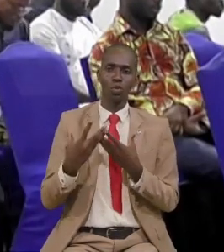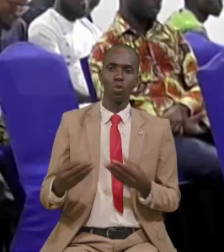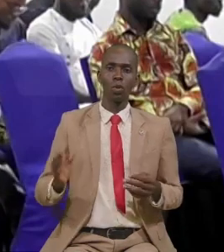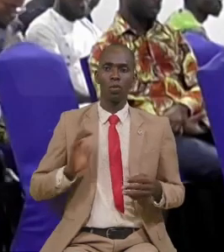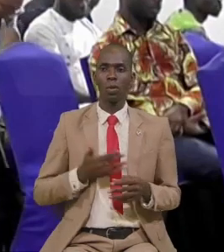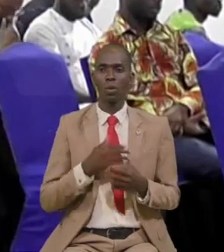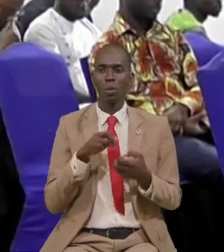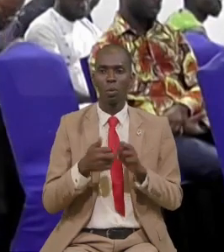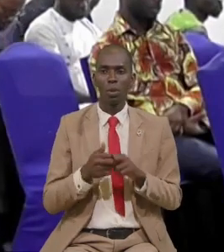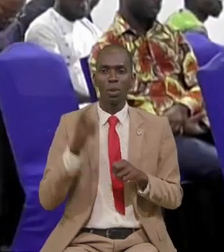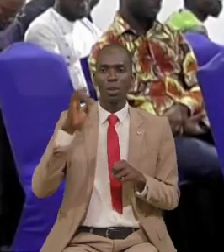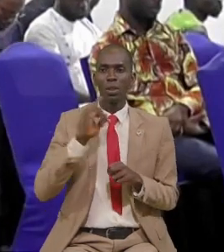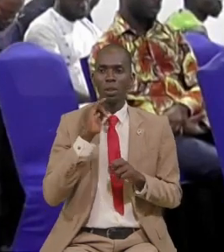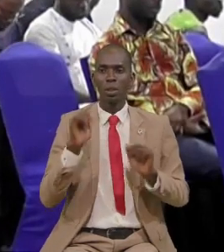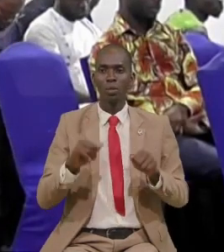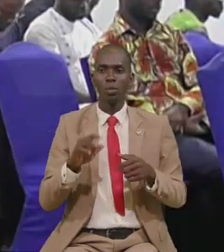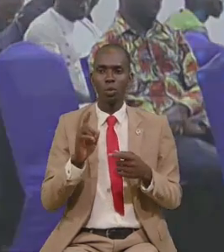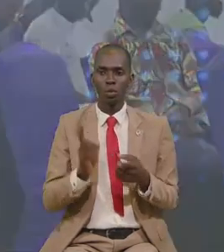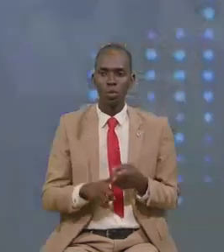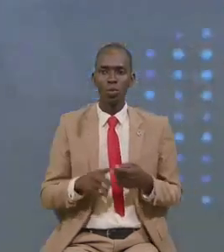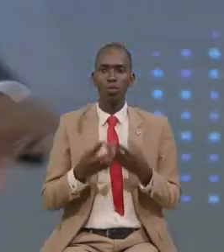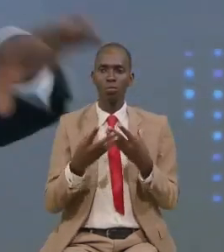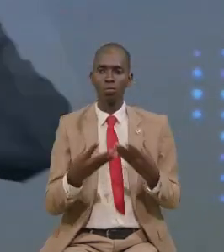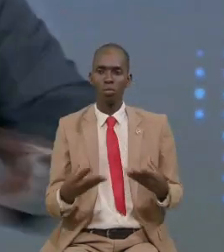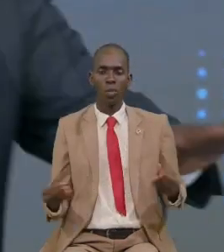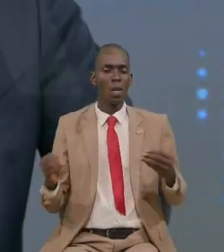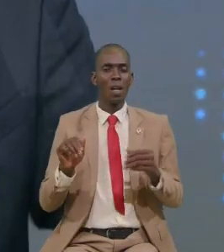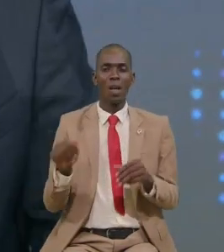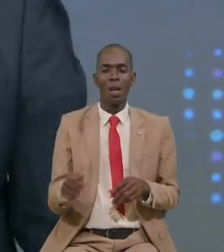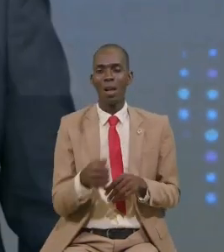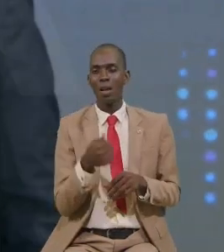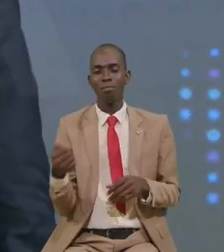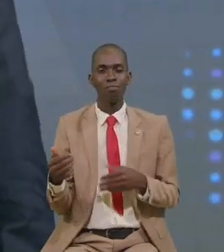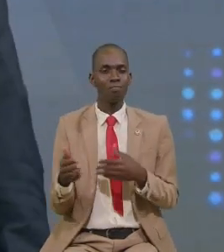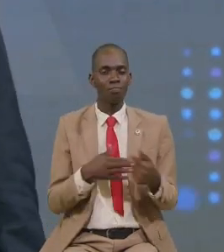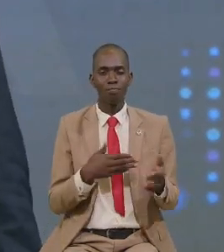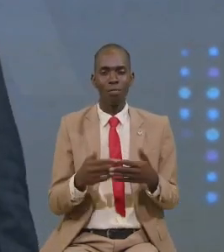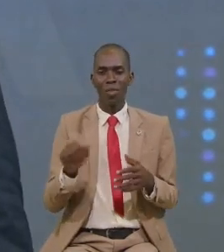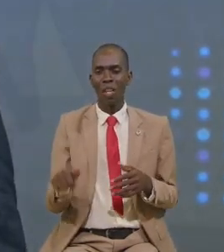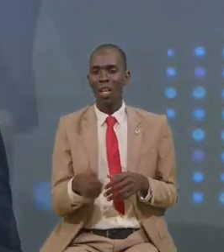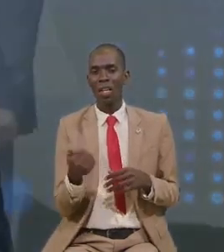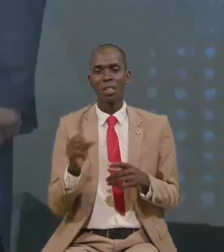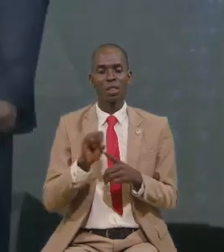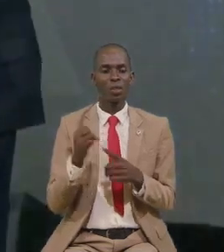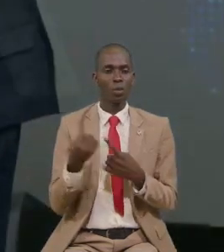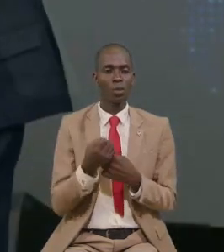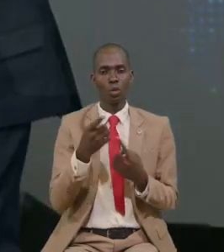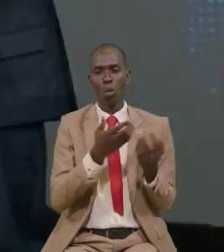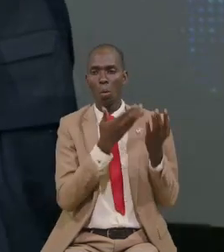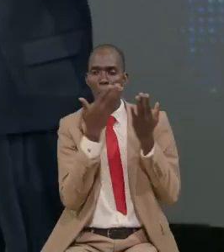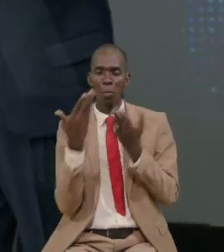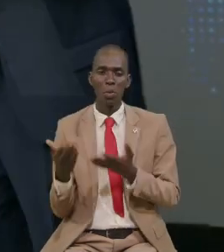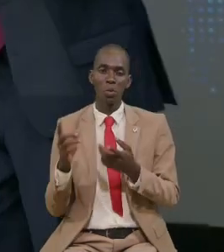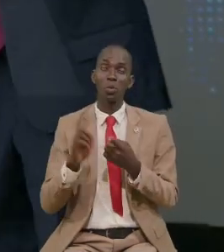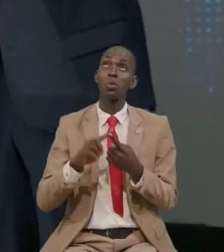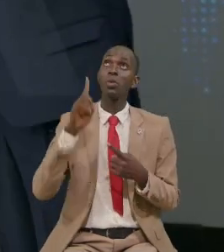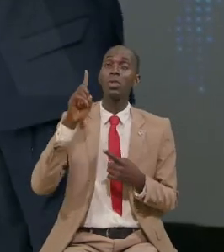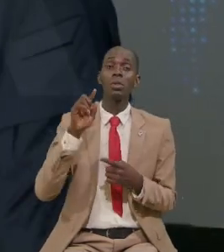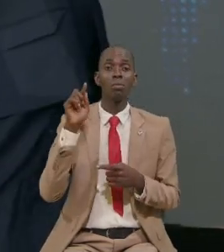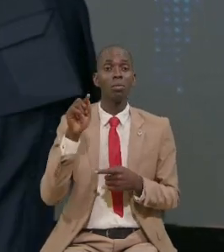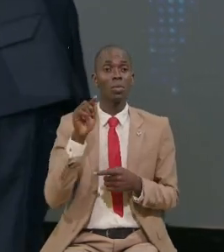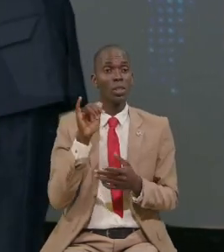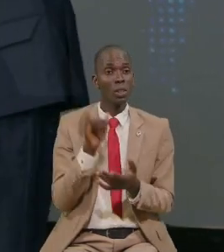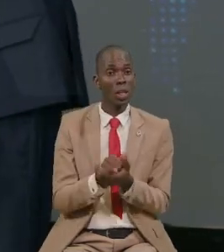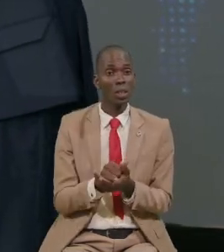able to handle any situation, every situation we bring unto him. Wherefore, he